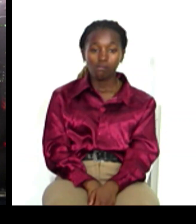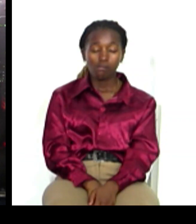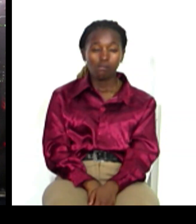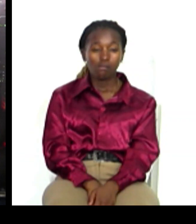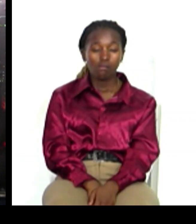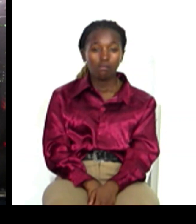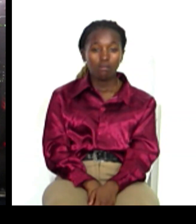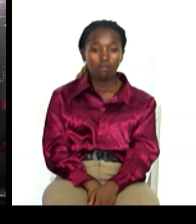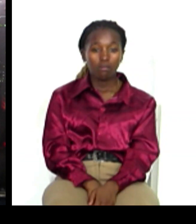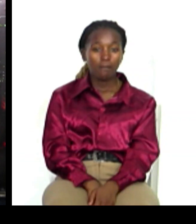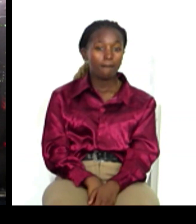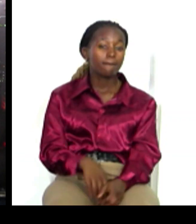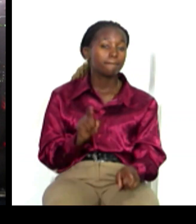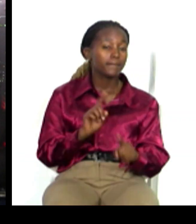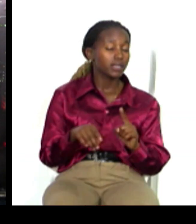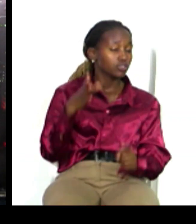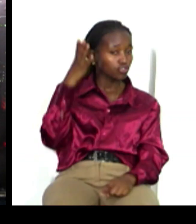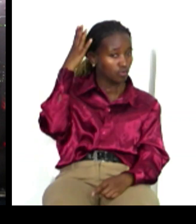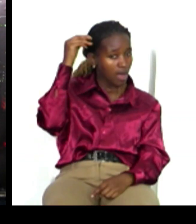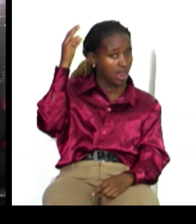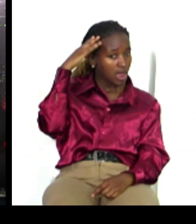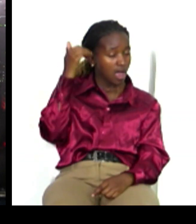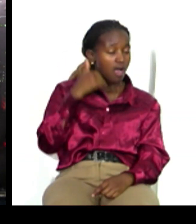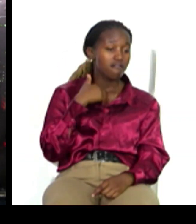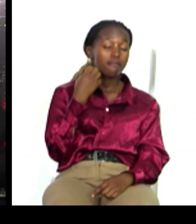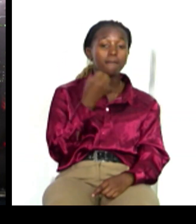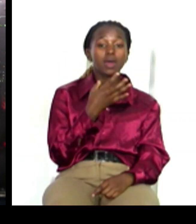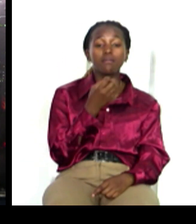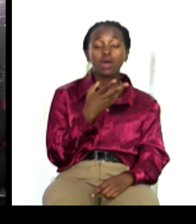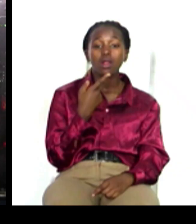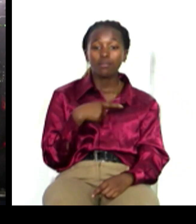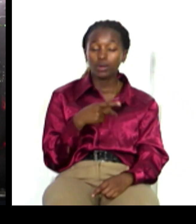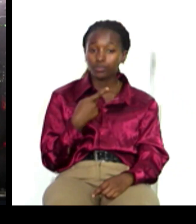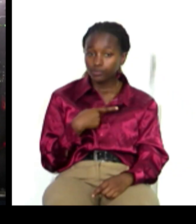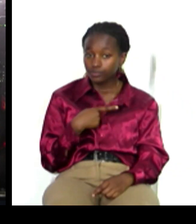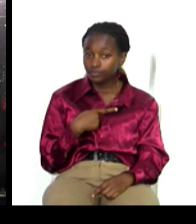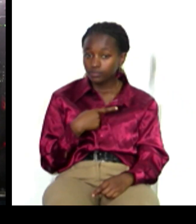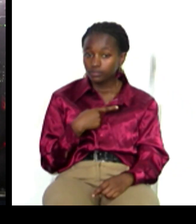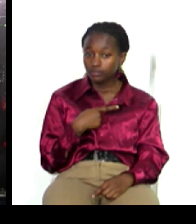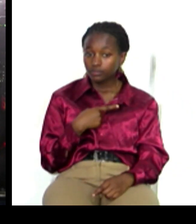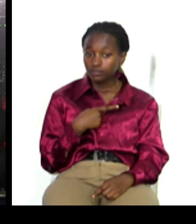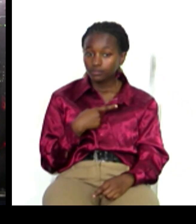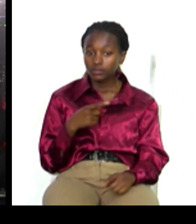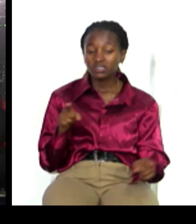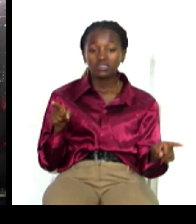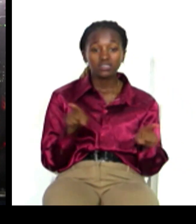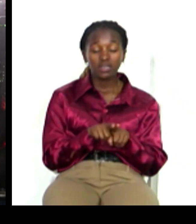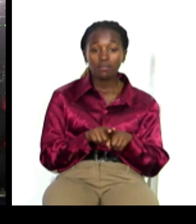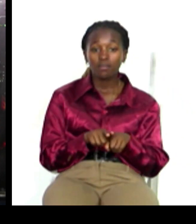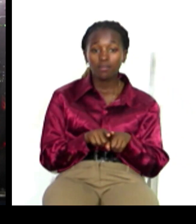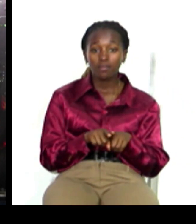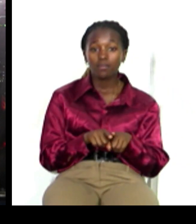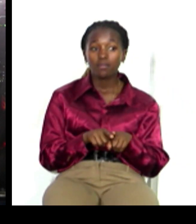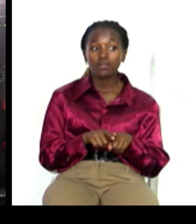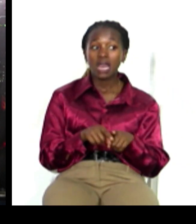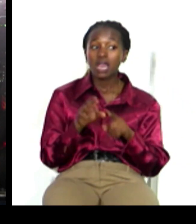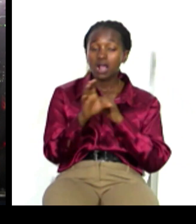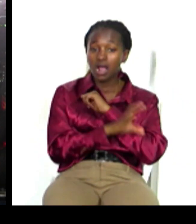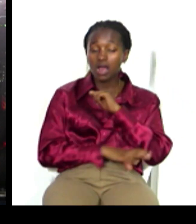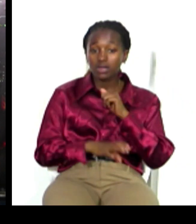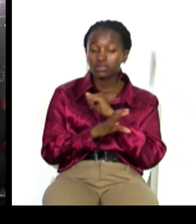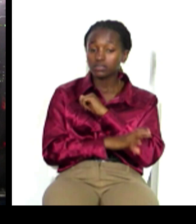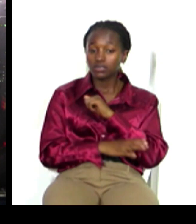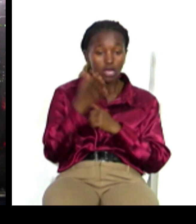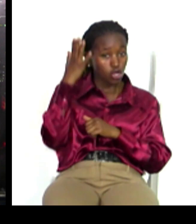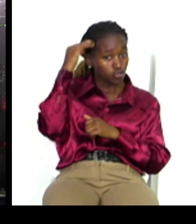question, Somali is a huge population. True. And you know very well that Somali right now there is conflict over there. So many people